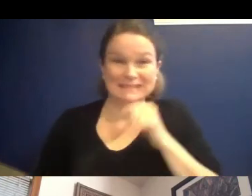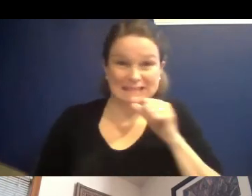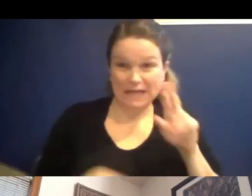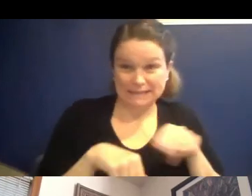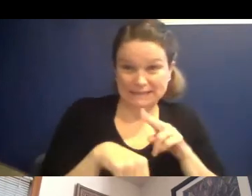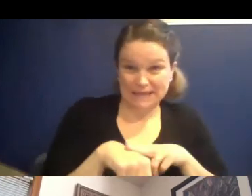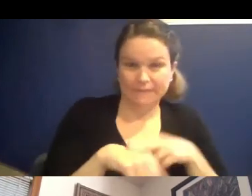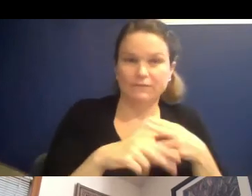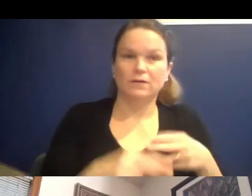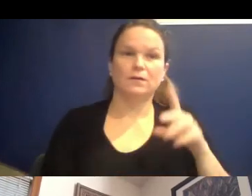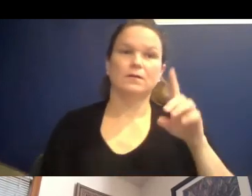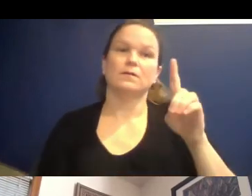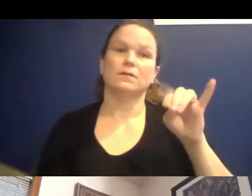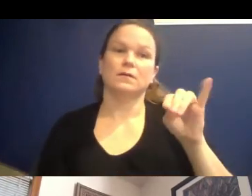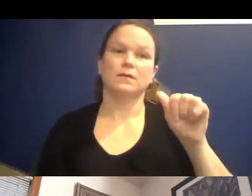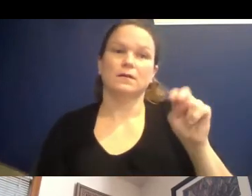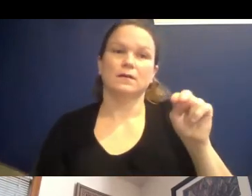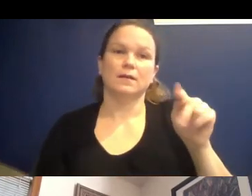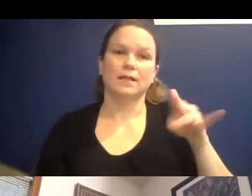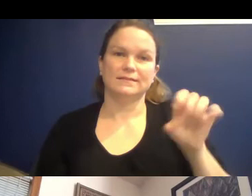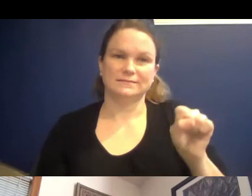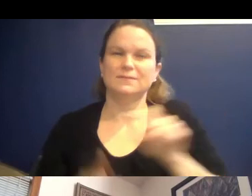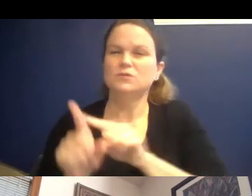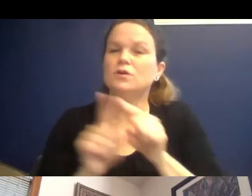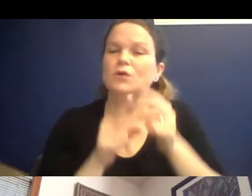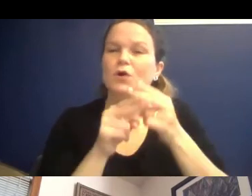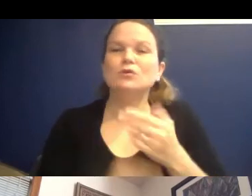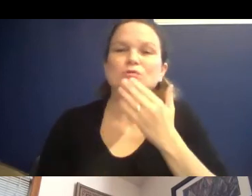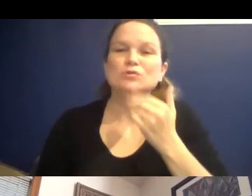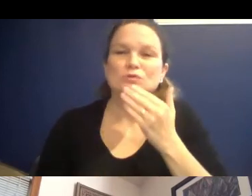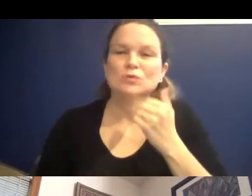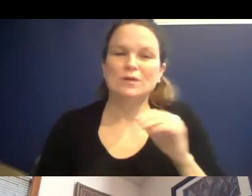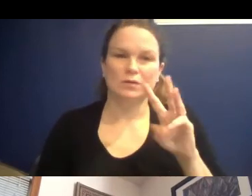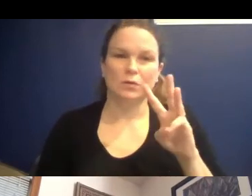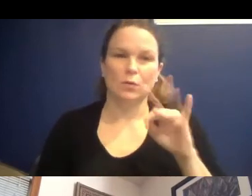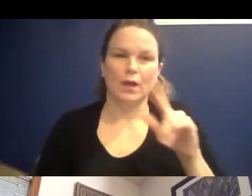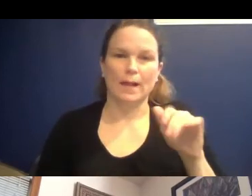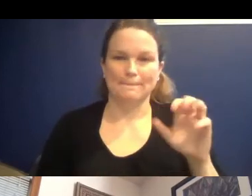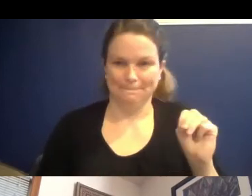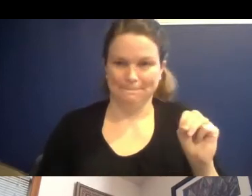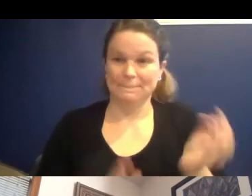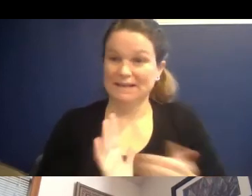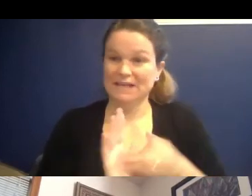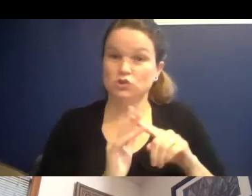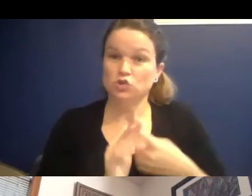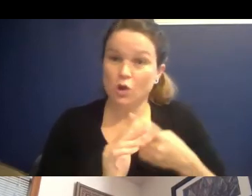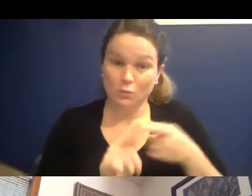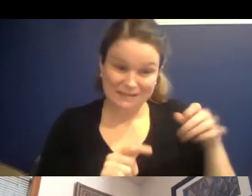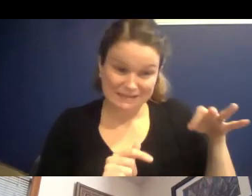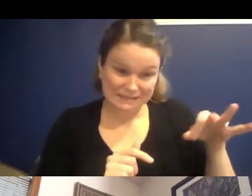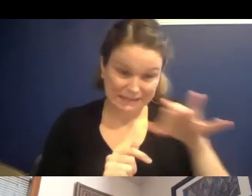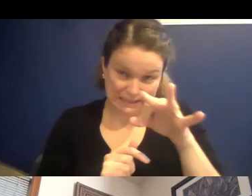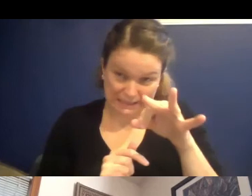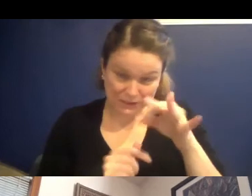dianthus. It's also known as sweet William. And I've grown that from seed, and I save seeds and replant